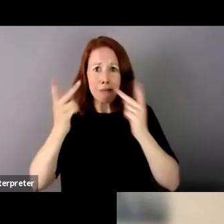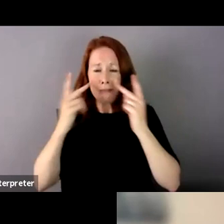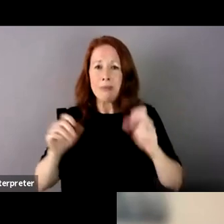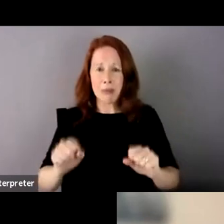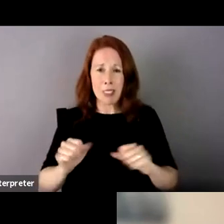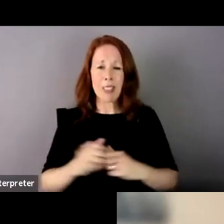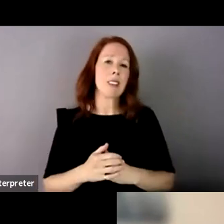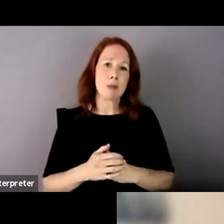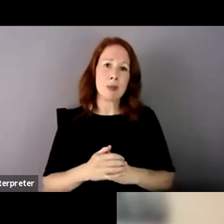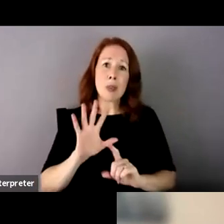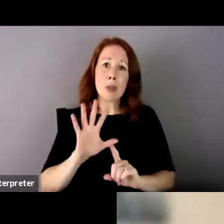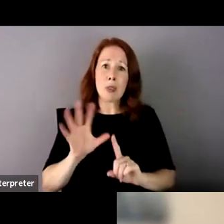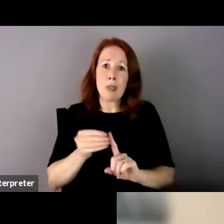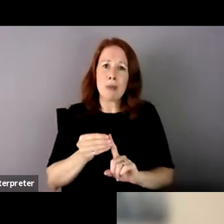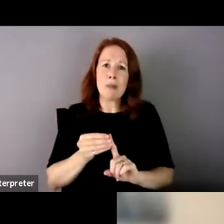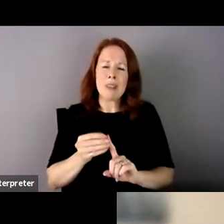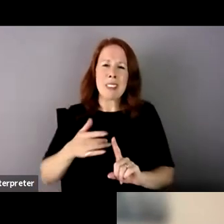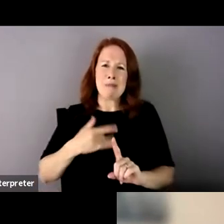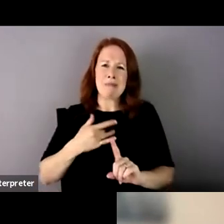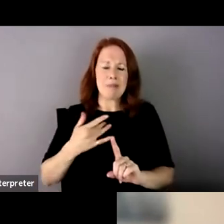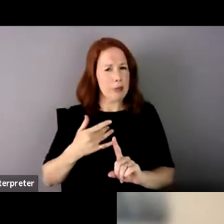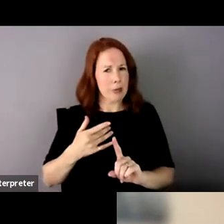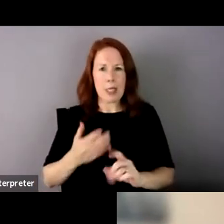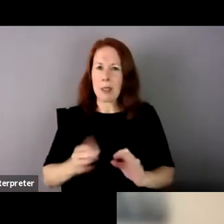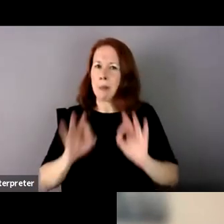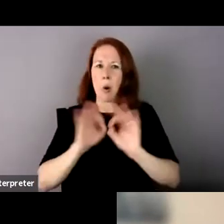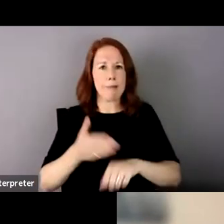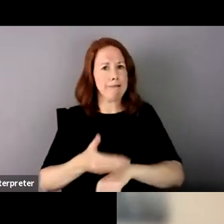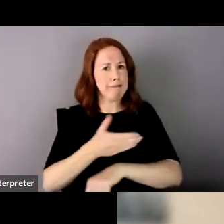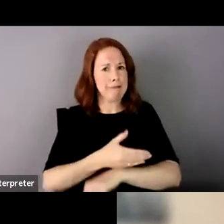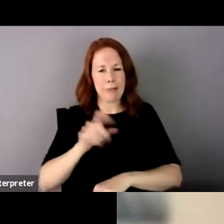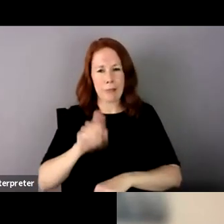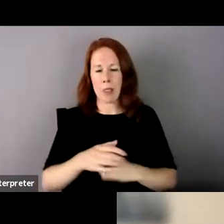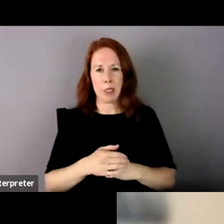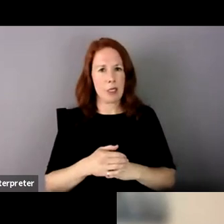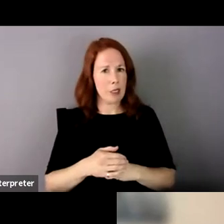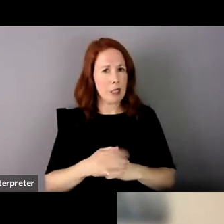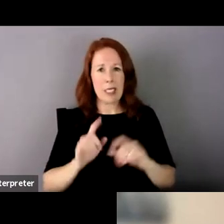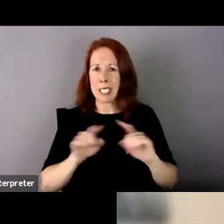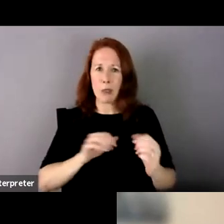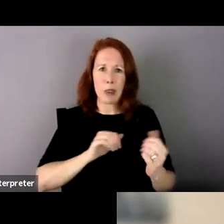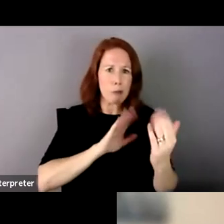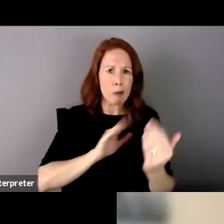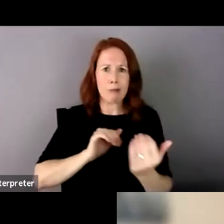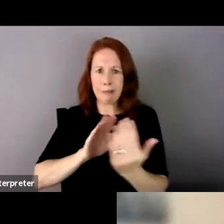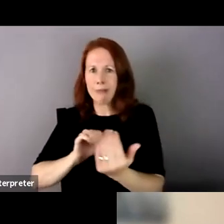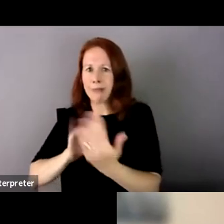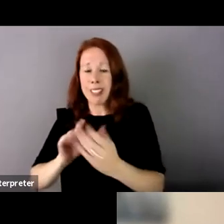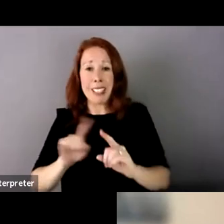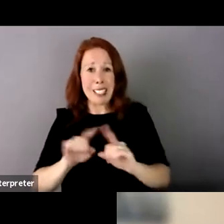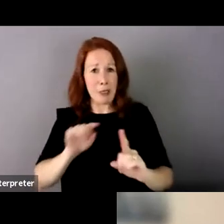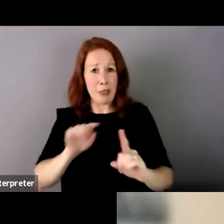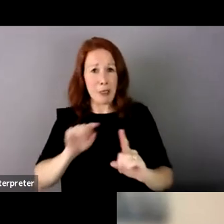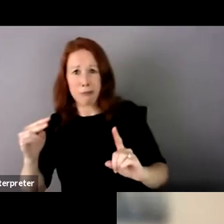from a cultural perspective, I think that there's a lot that needs to be changed, and we have to come at it from so many different angles and with so many viewpoints